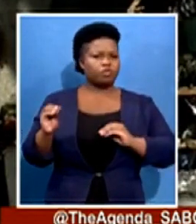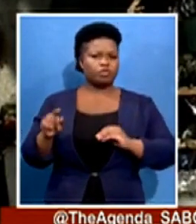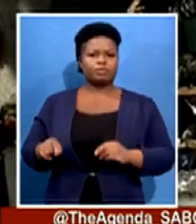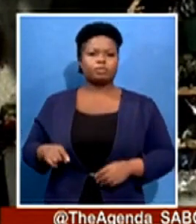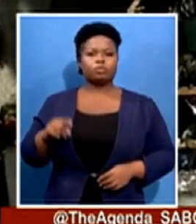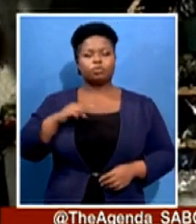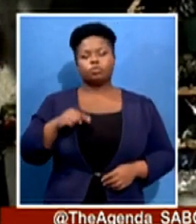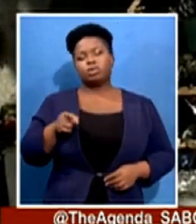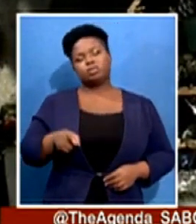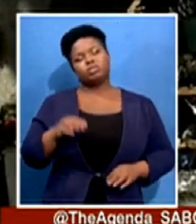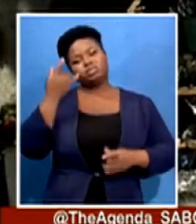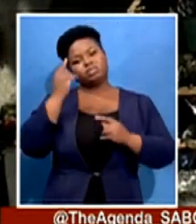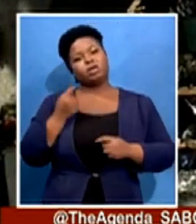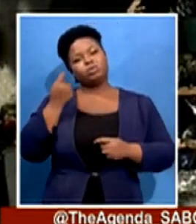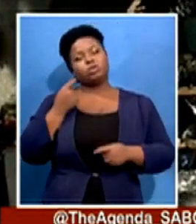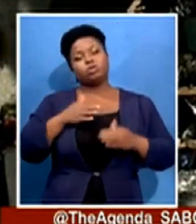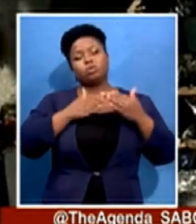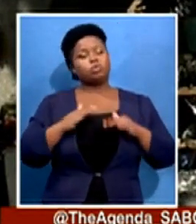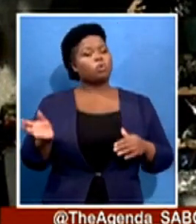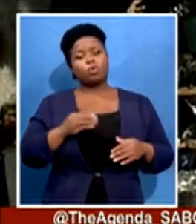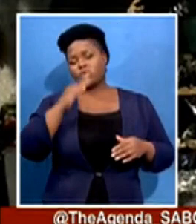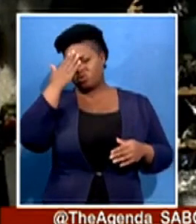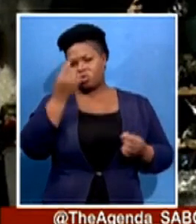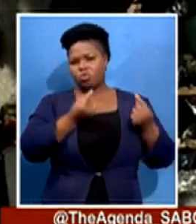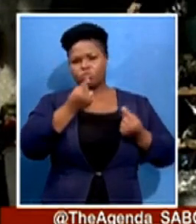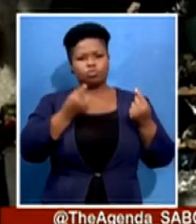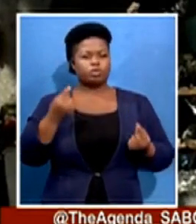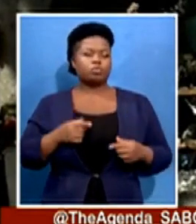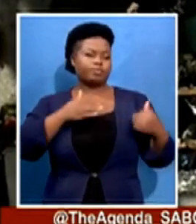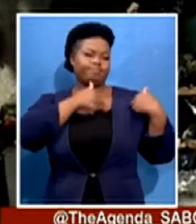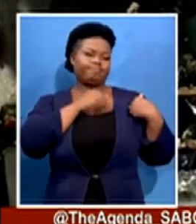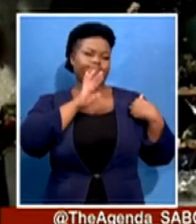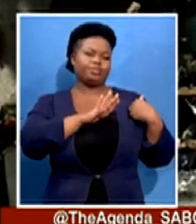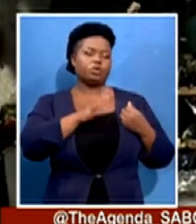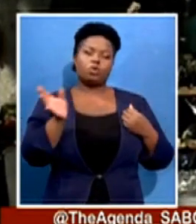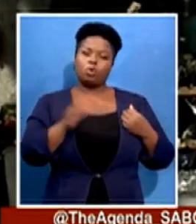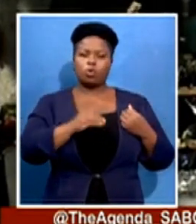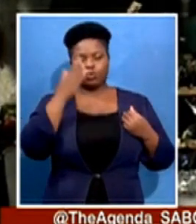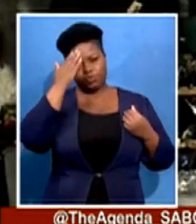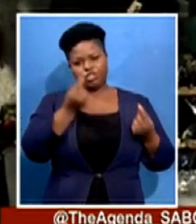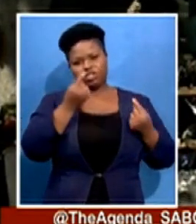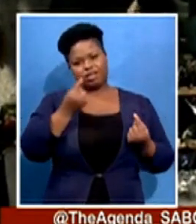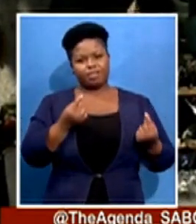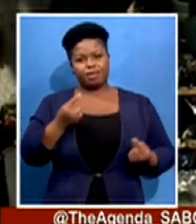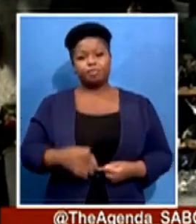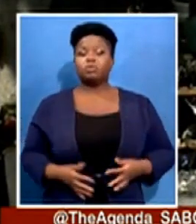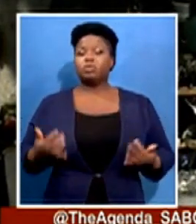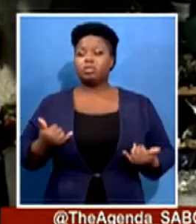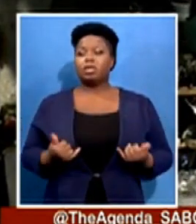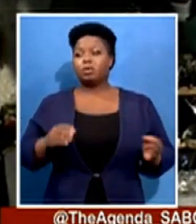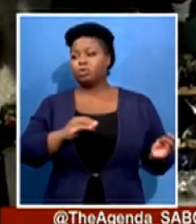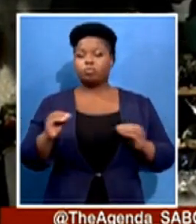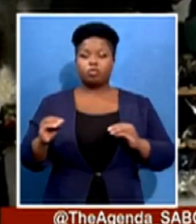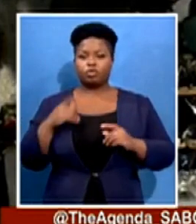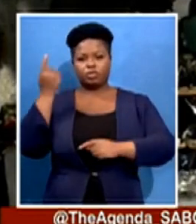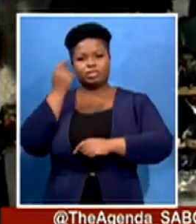everybody knew itself, it was safe, and everybody knew each other. So now we were moved into a town which was created for Ocean View's